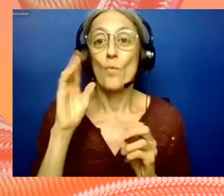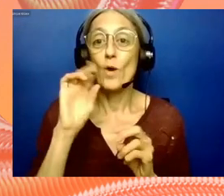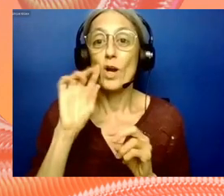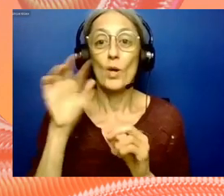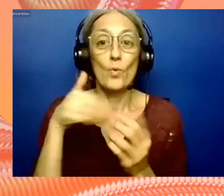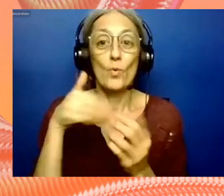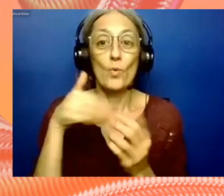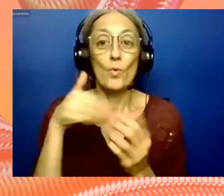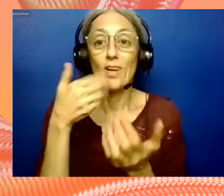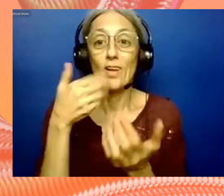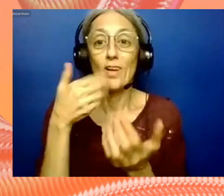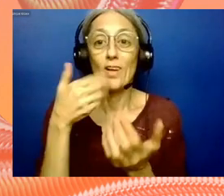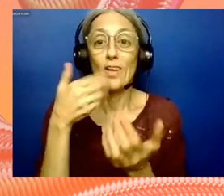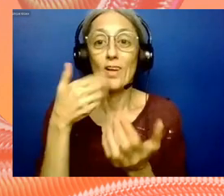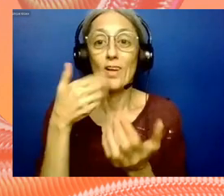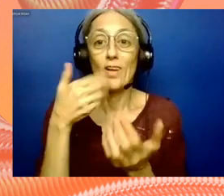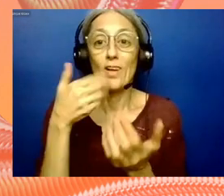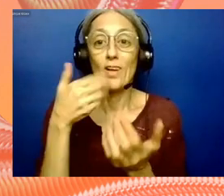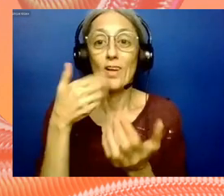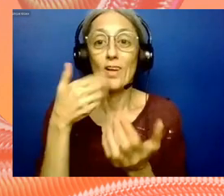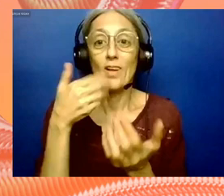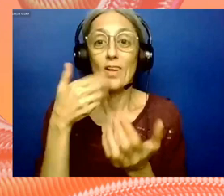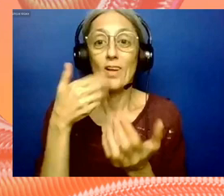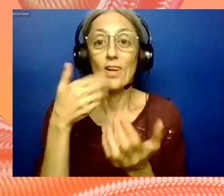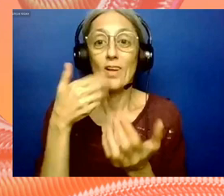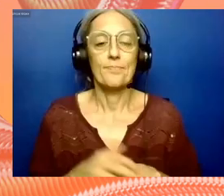you, Autumn? What do you do?